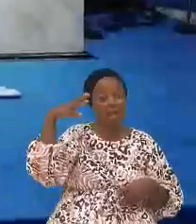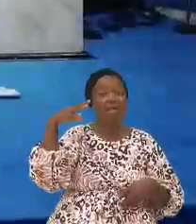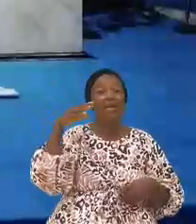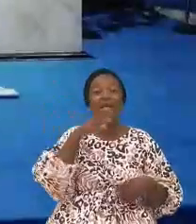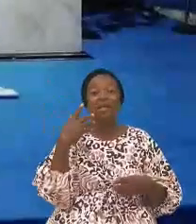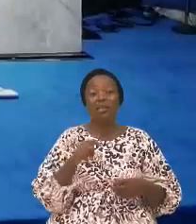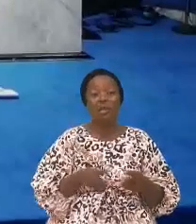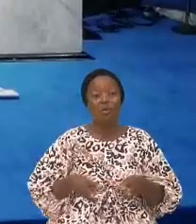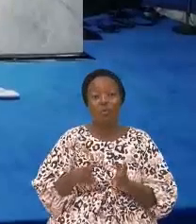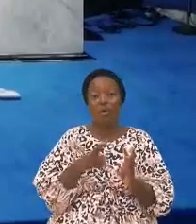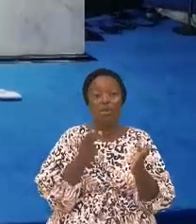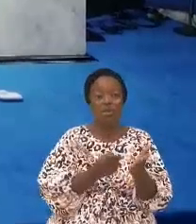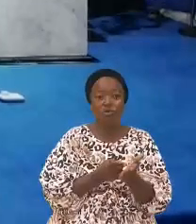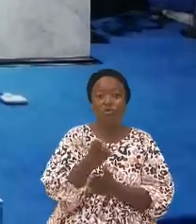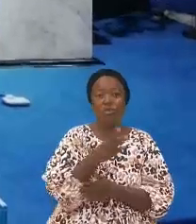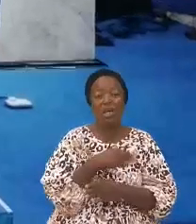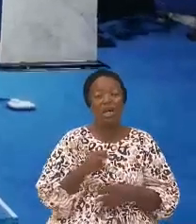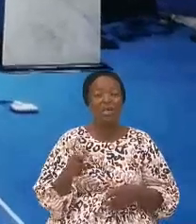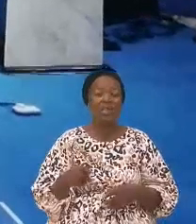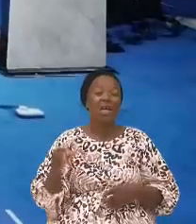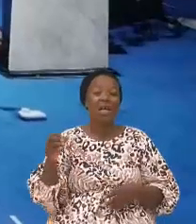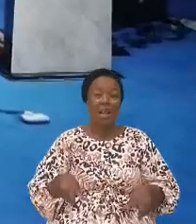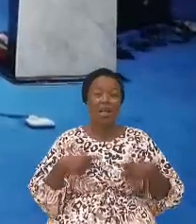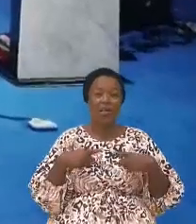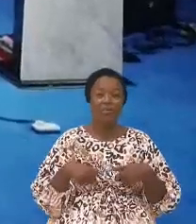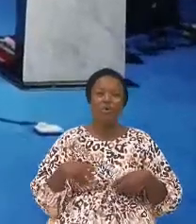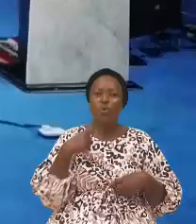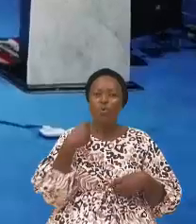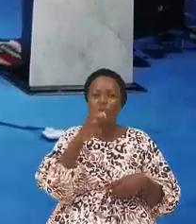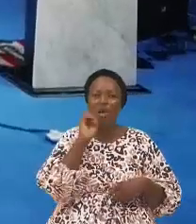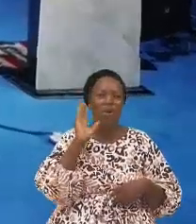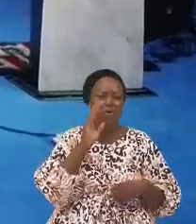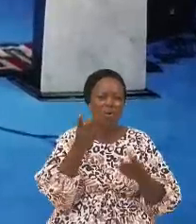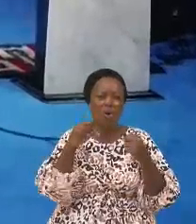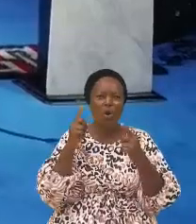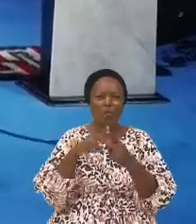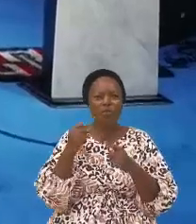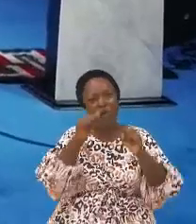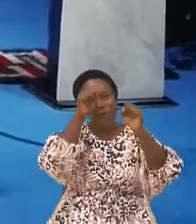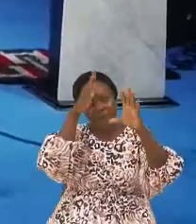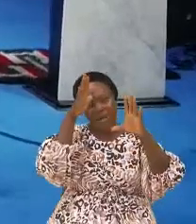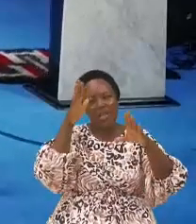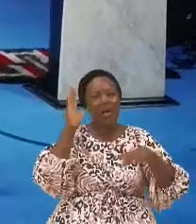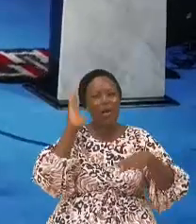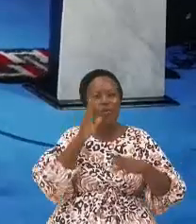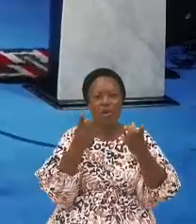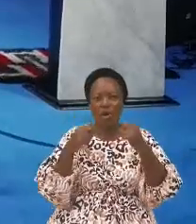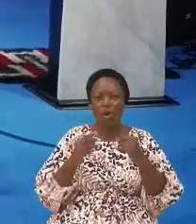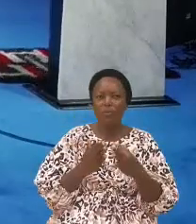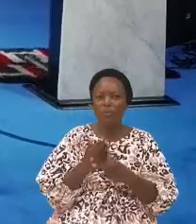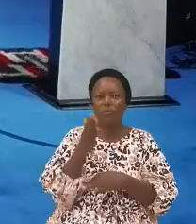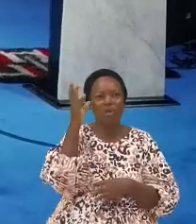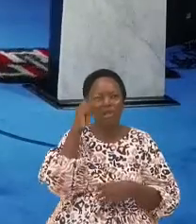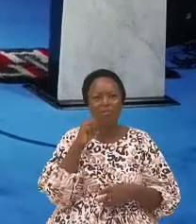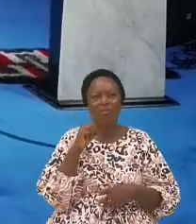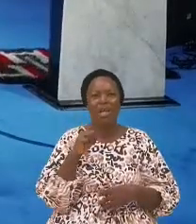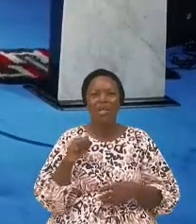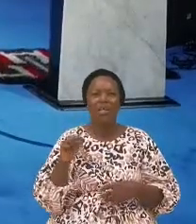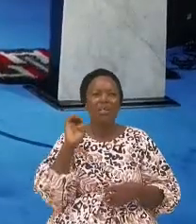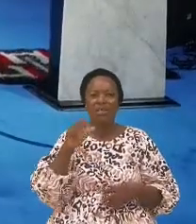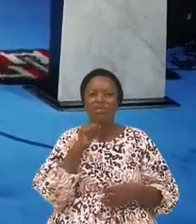life. He is the life, the way, the truth, and the life. Whosoever will come to the